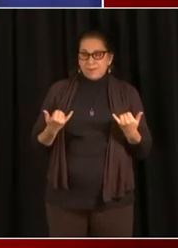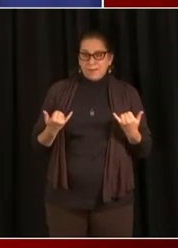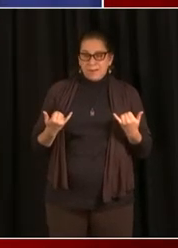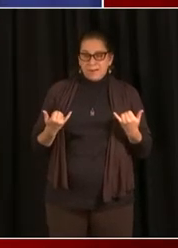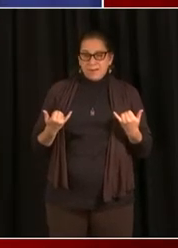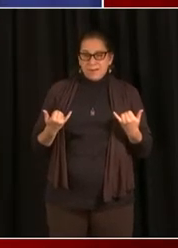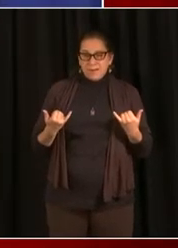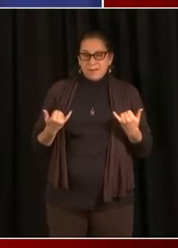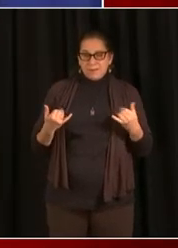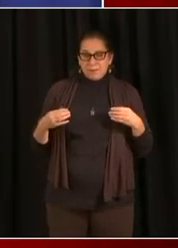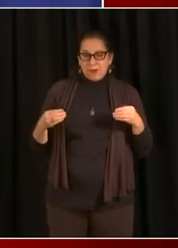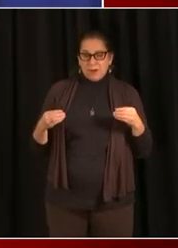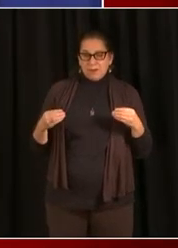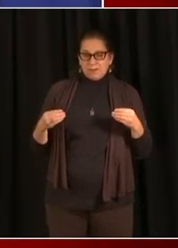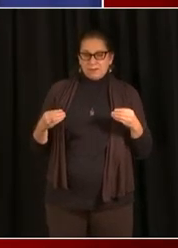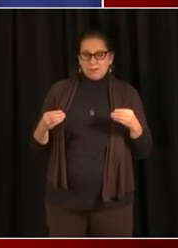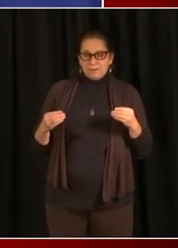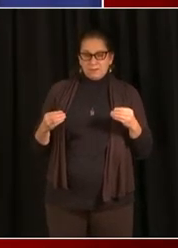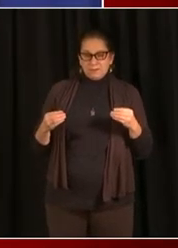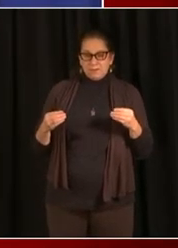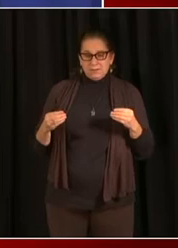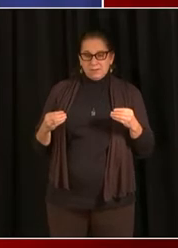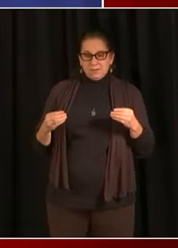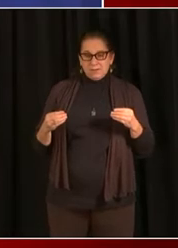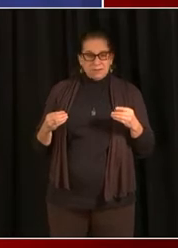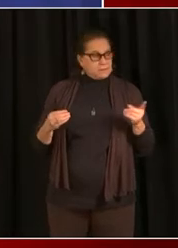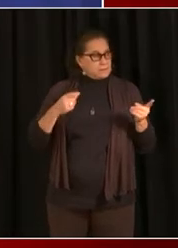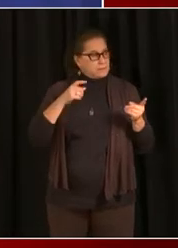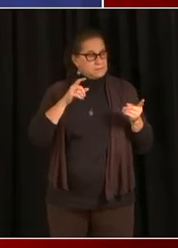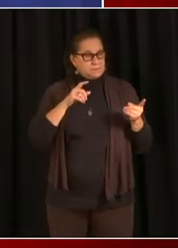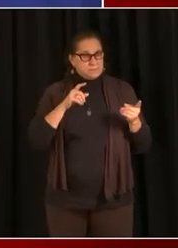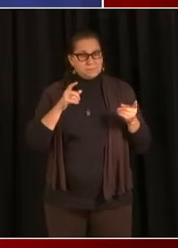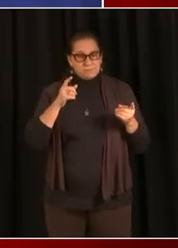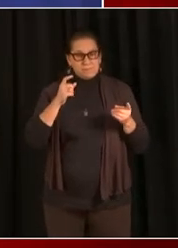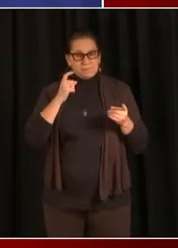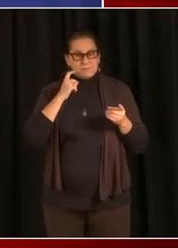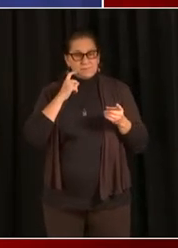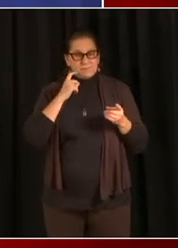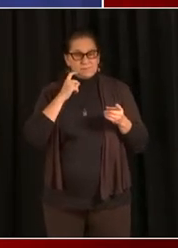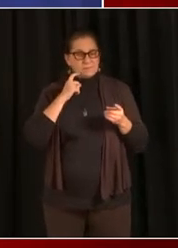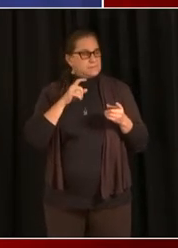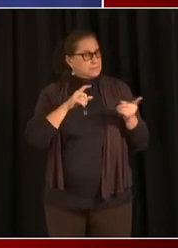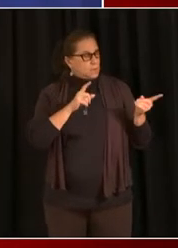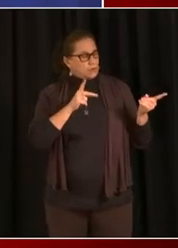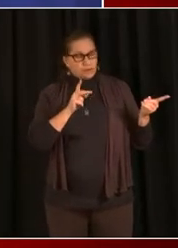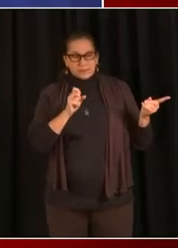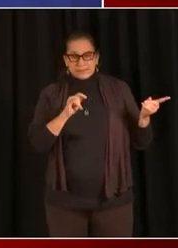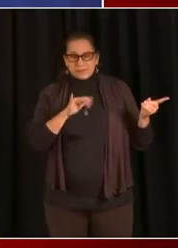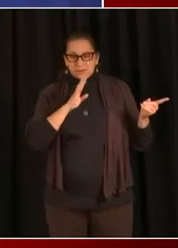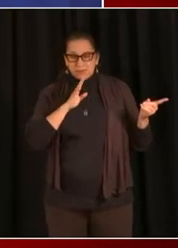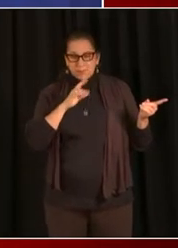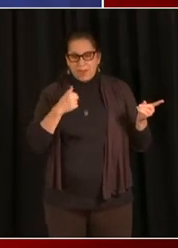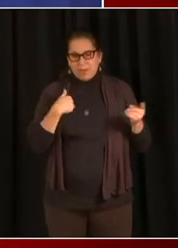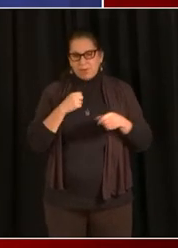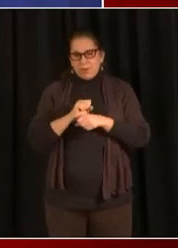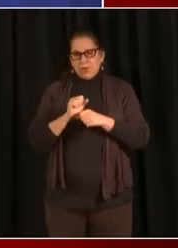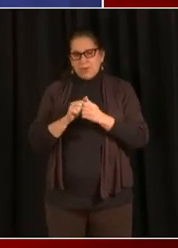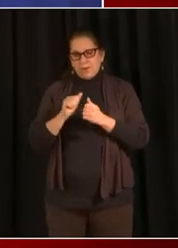itself, we operate in 9 major markets, and in doing so, we work with over 2,600